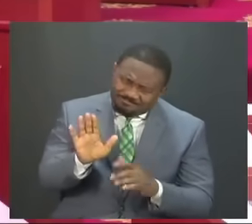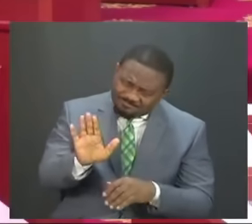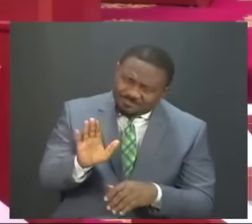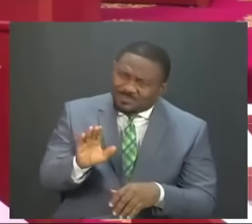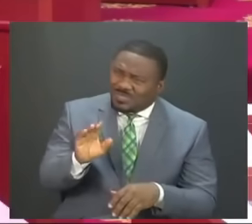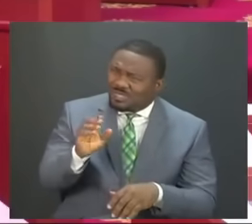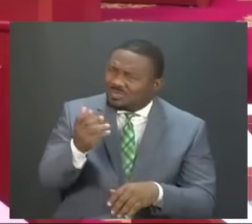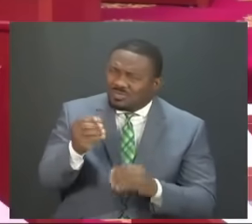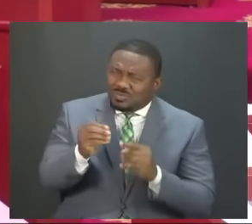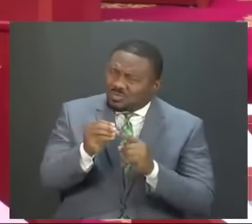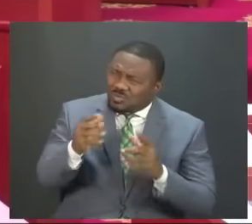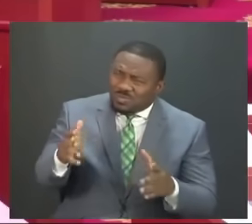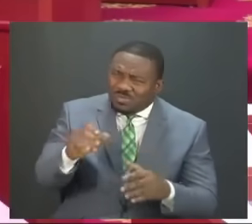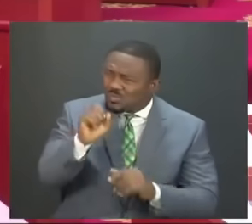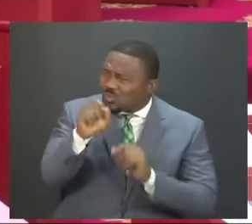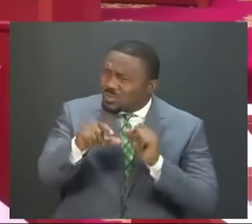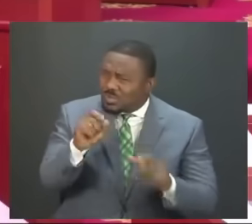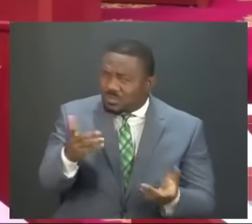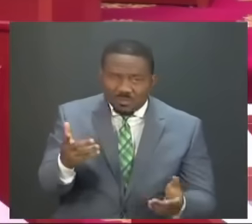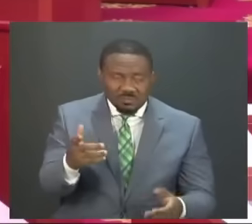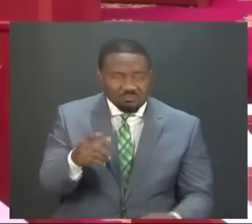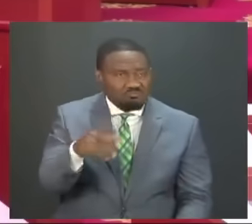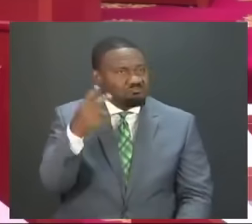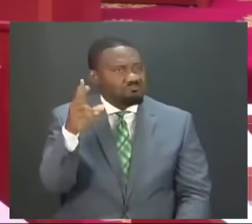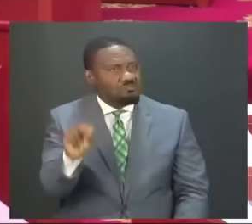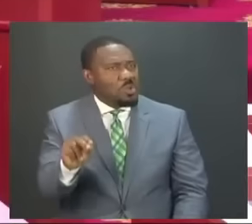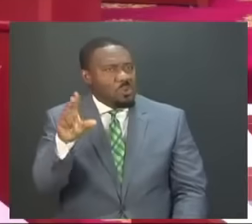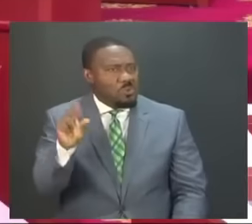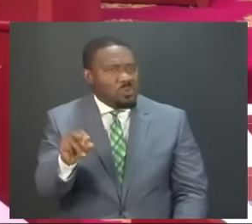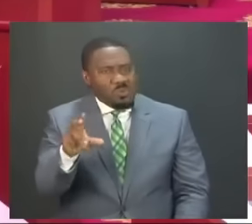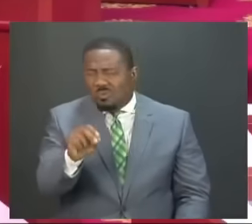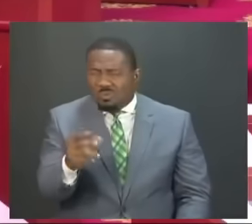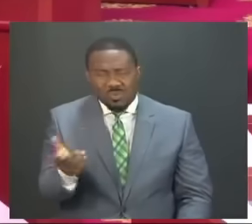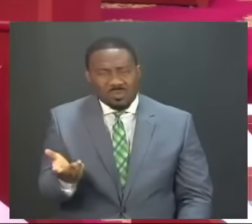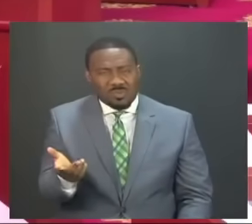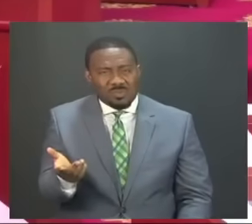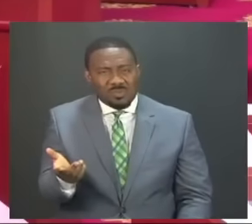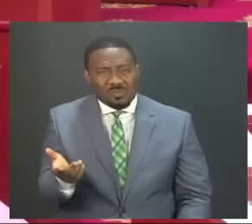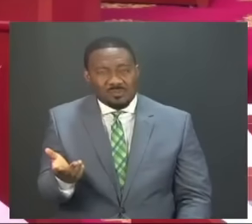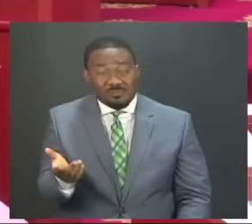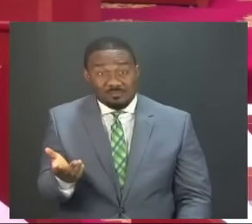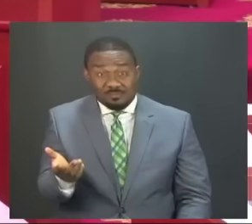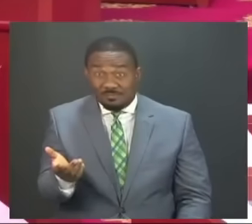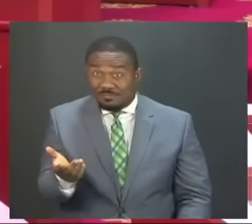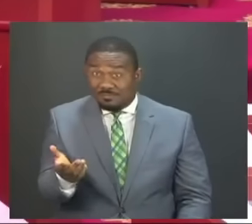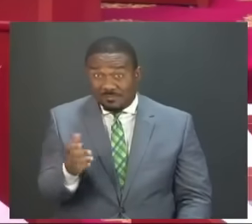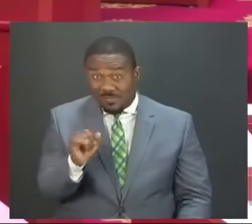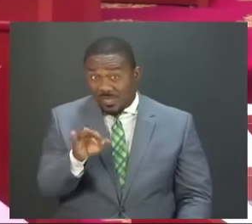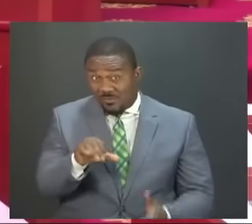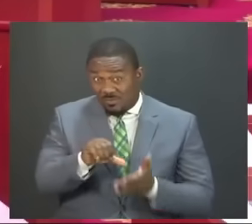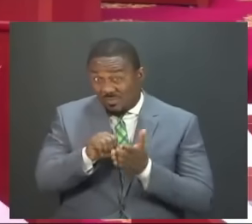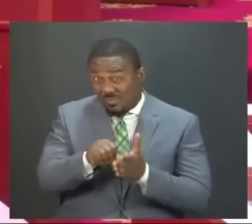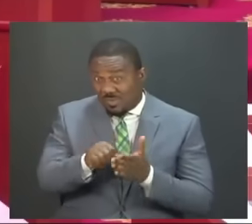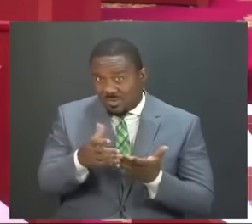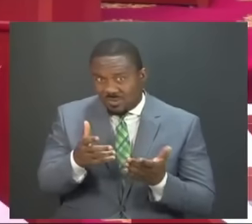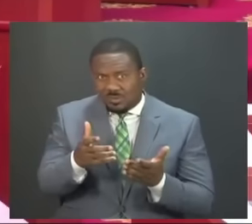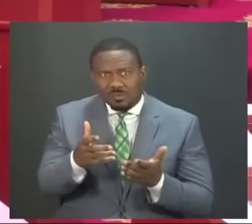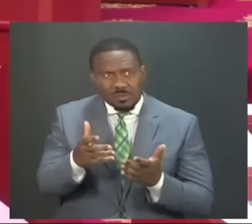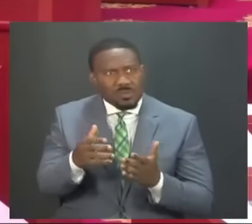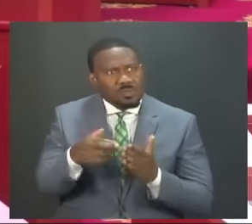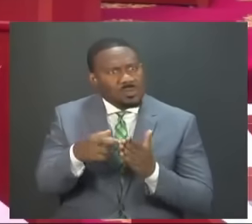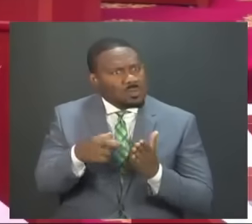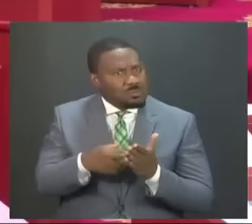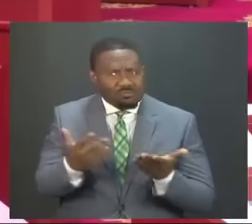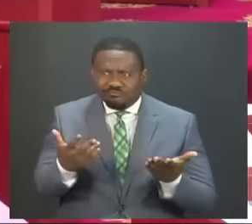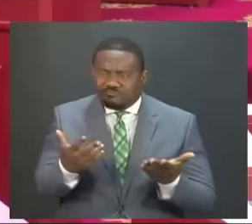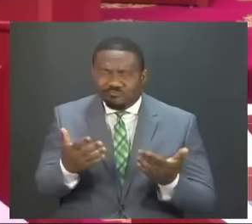asked, people will say no. So if we start insisting on the rules, I'm sure even the 300, we won't be able to